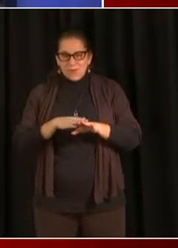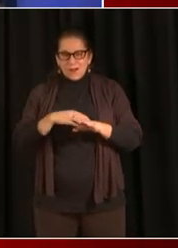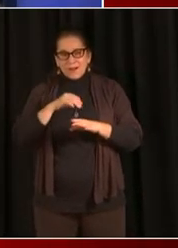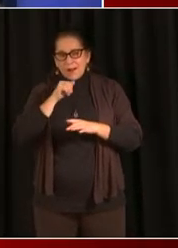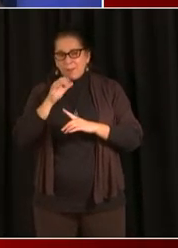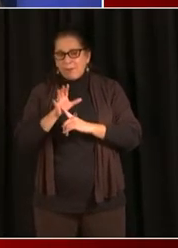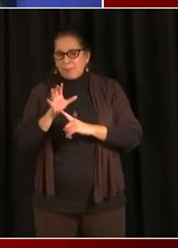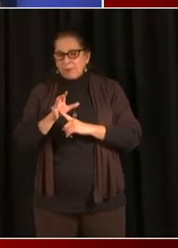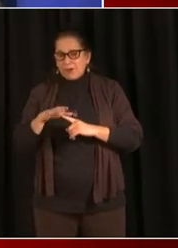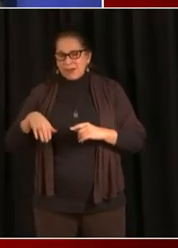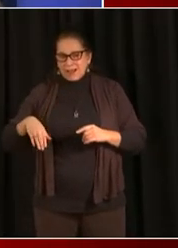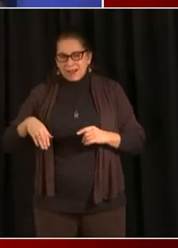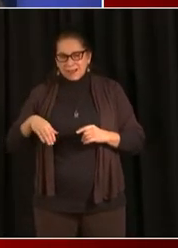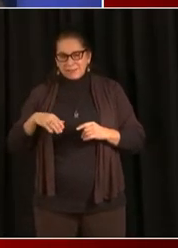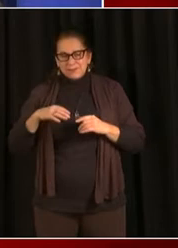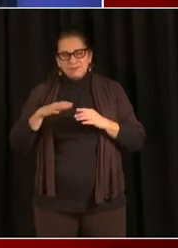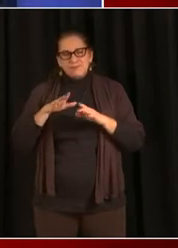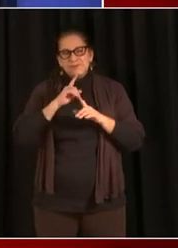gain,